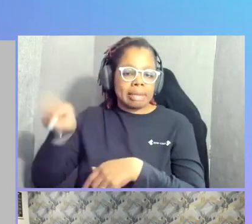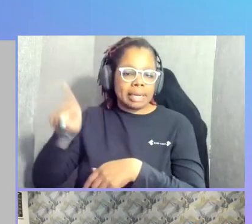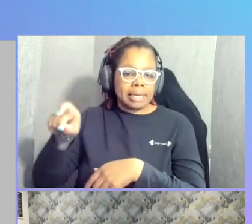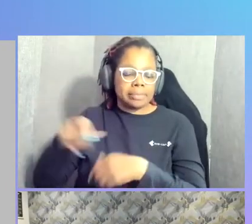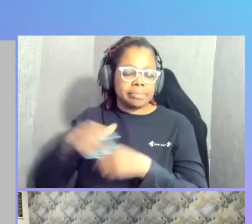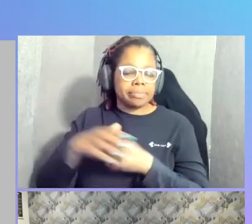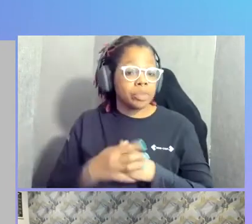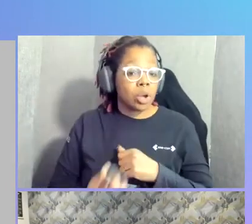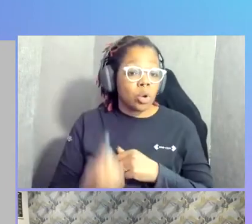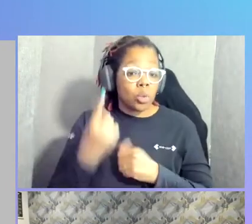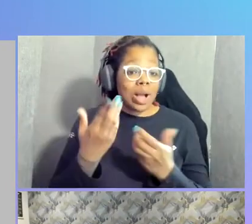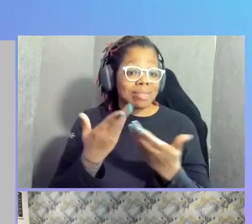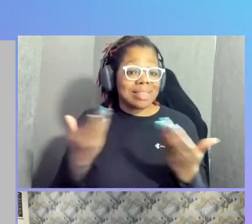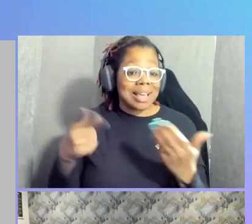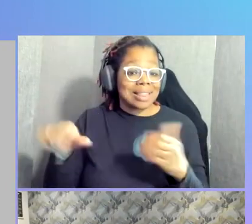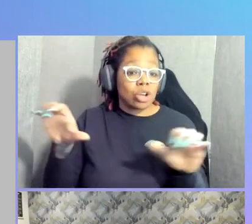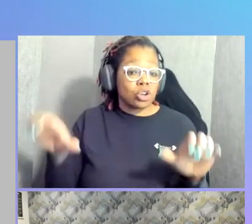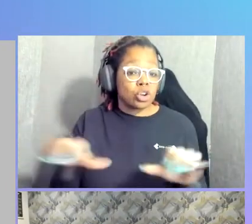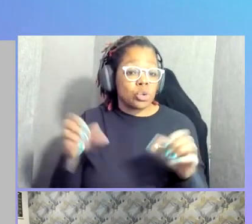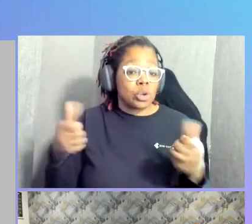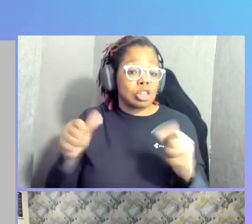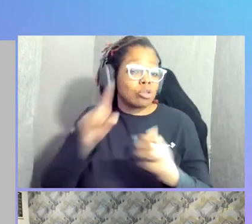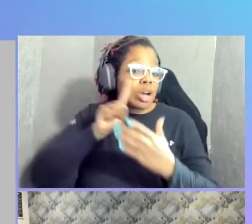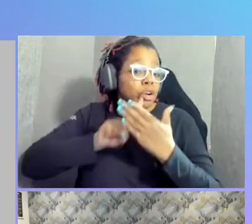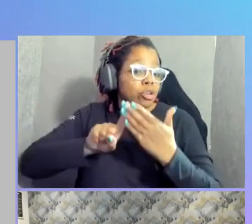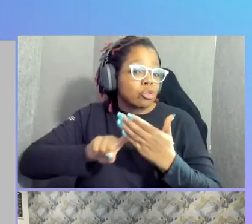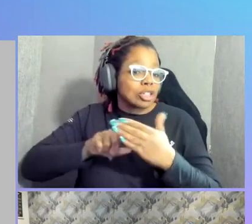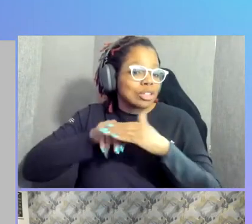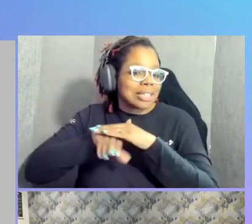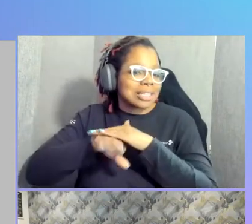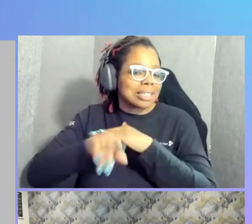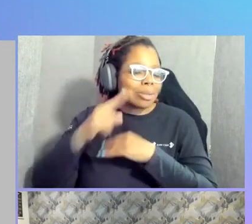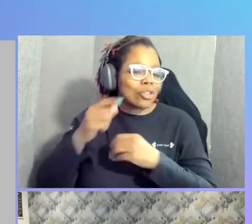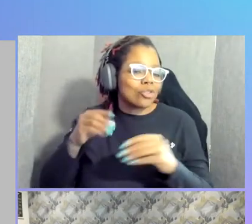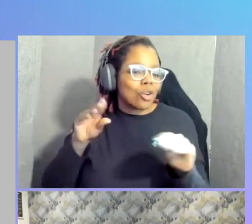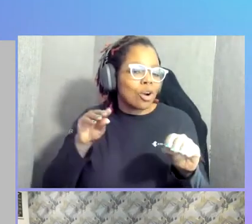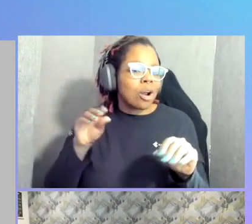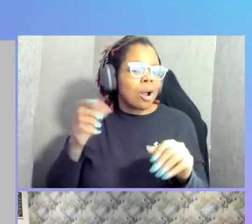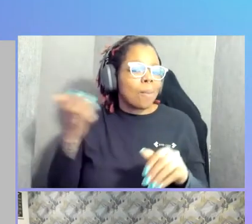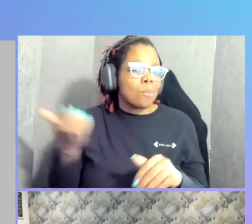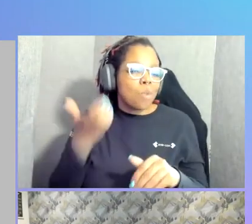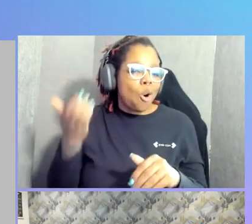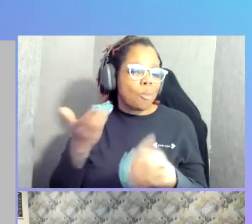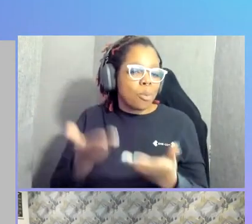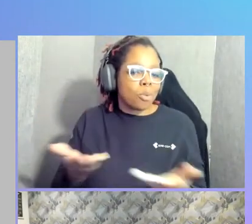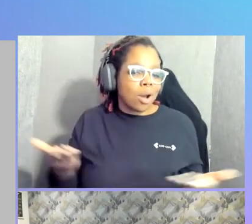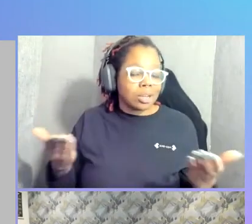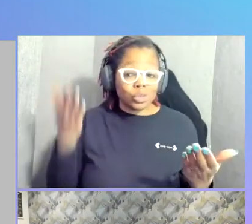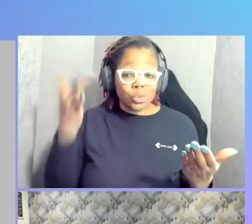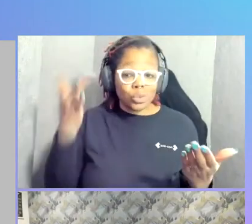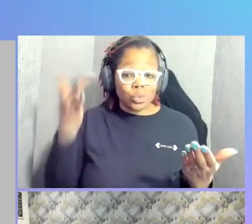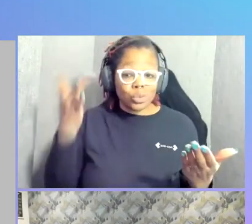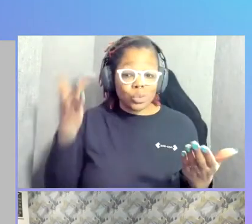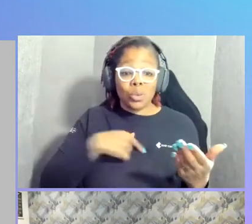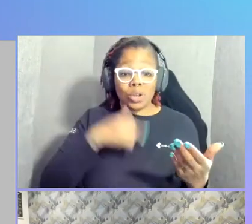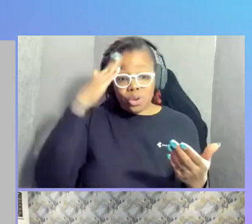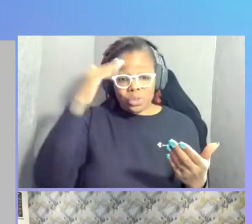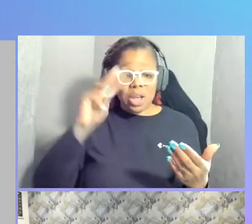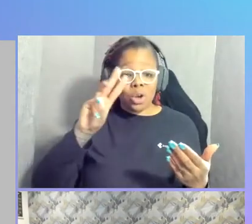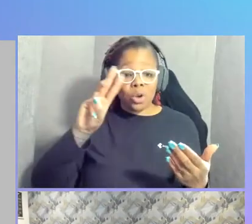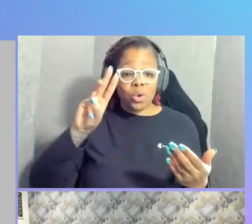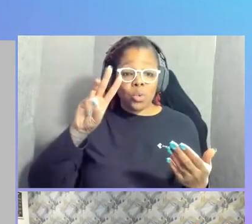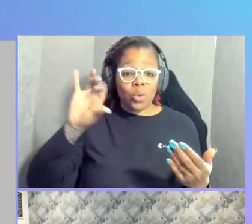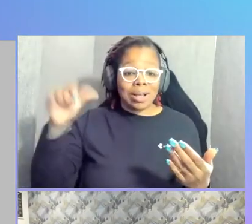One thing that we are doing, we are trying to research accessibility for mobile products because we know WCAG sometimes it's not